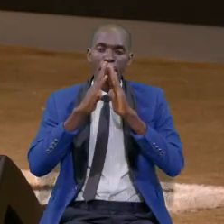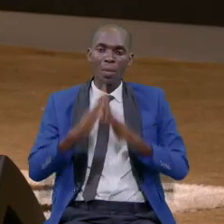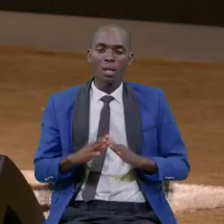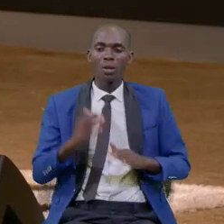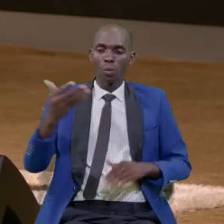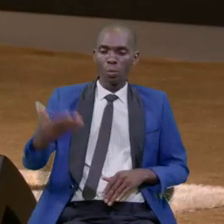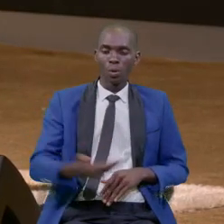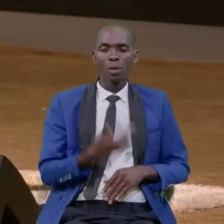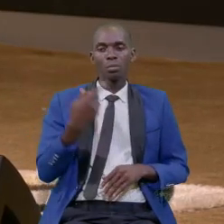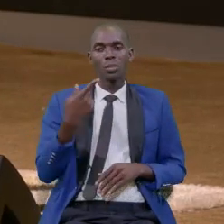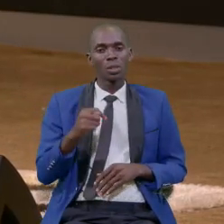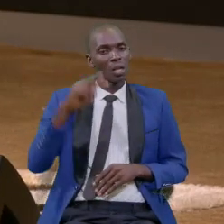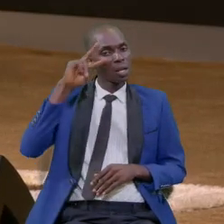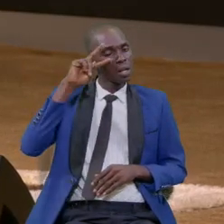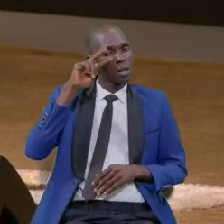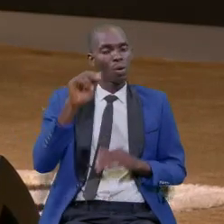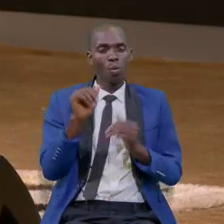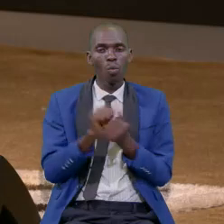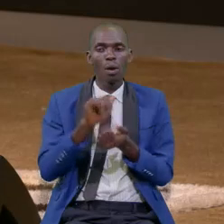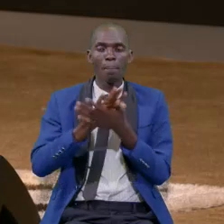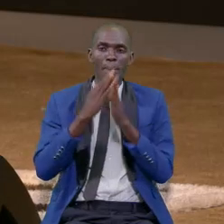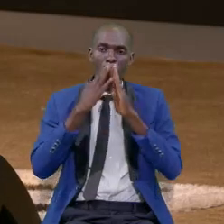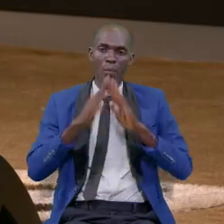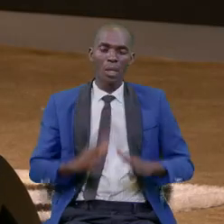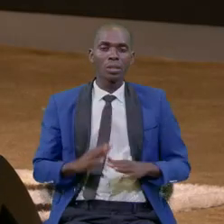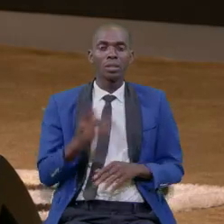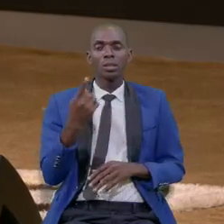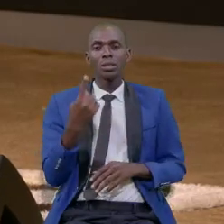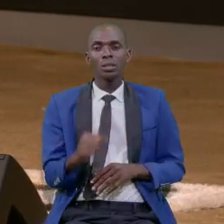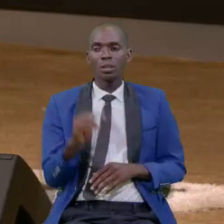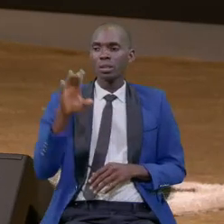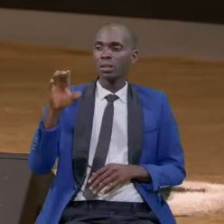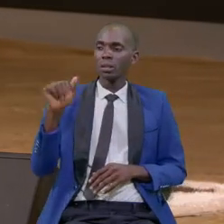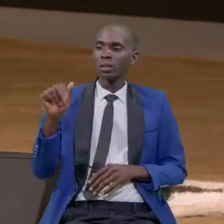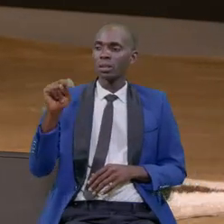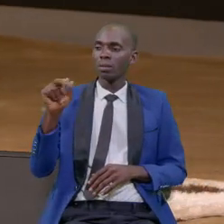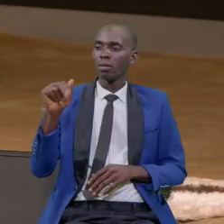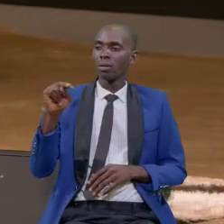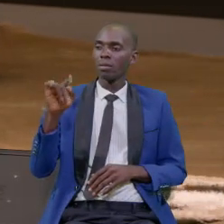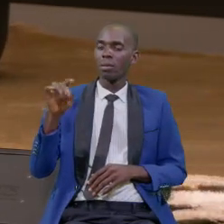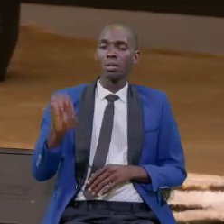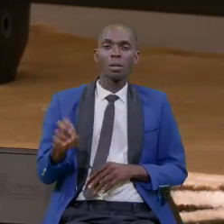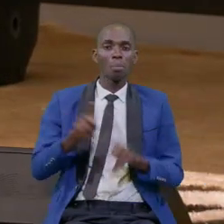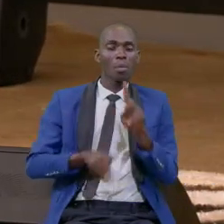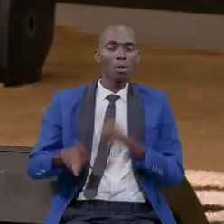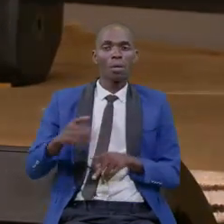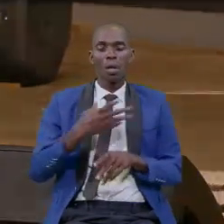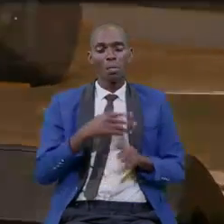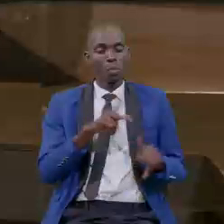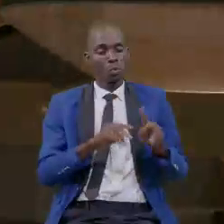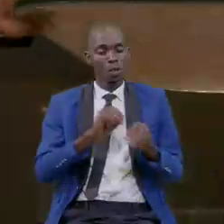spies with peace. The Canaanites and the people in Jericho did